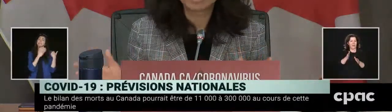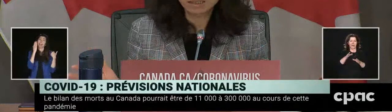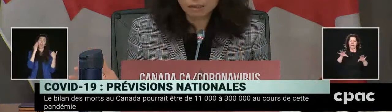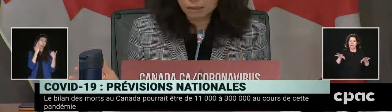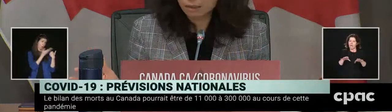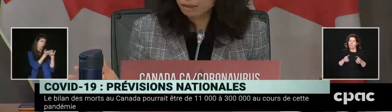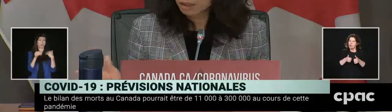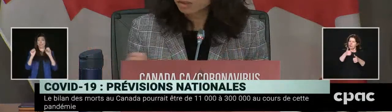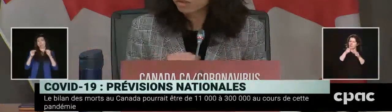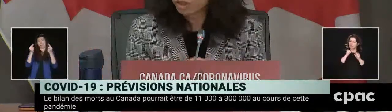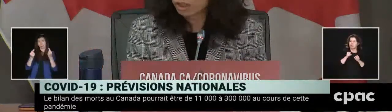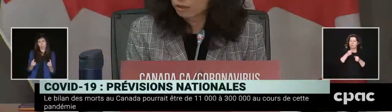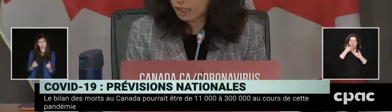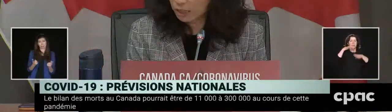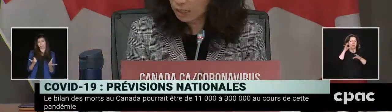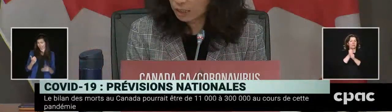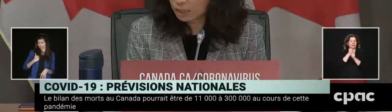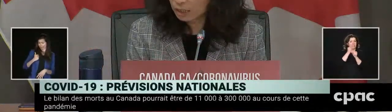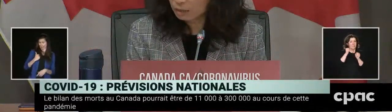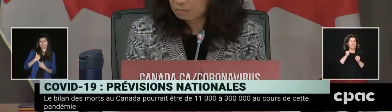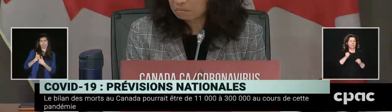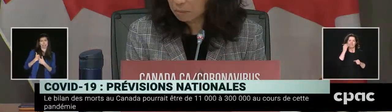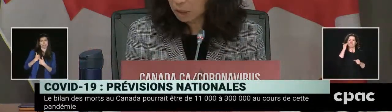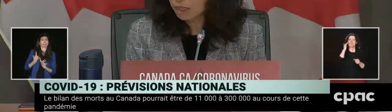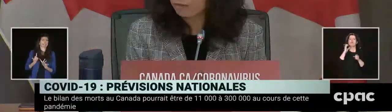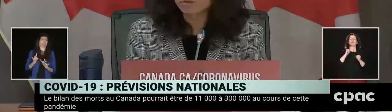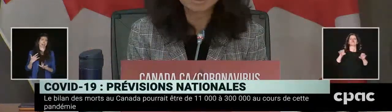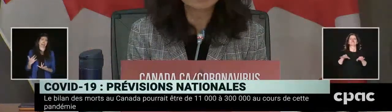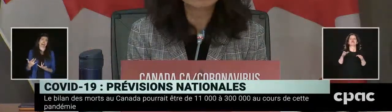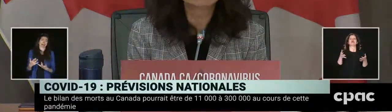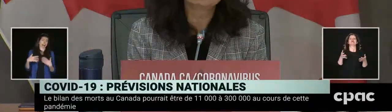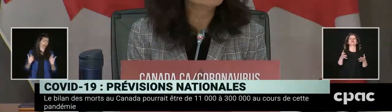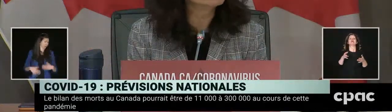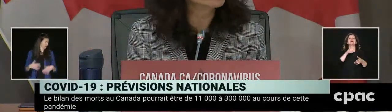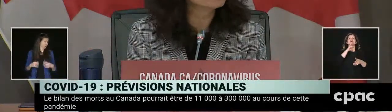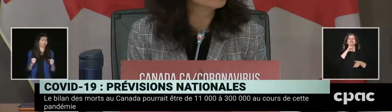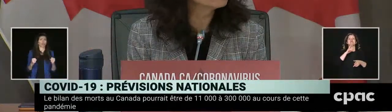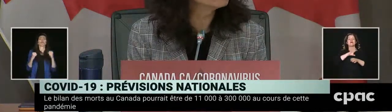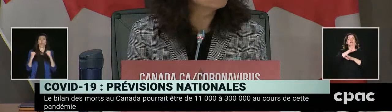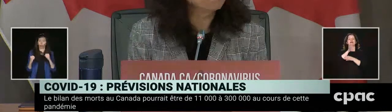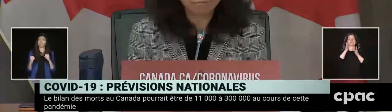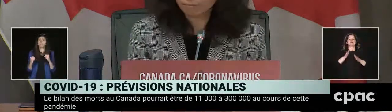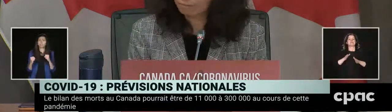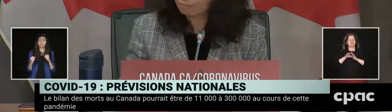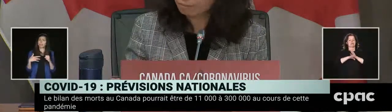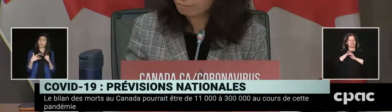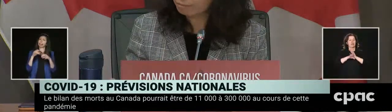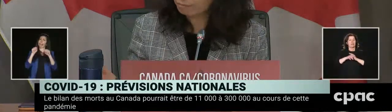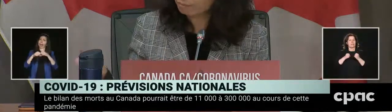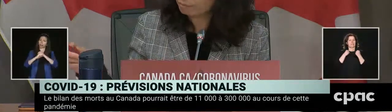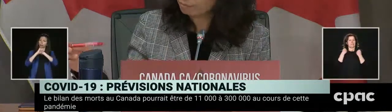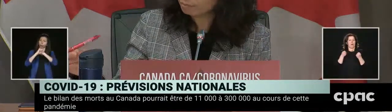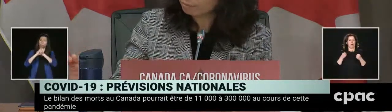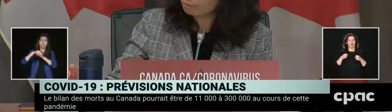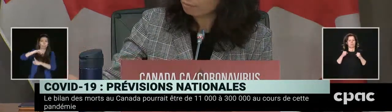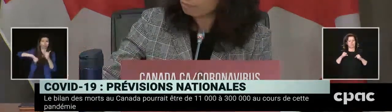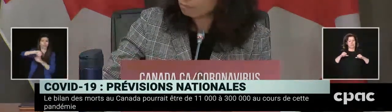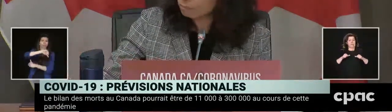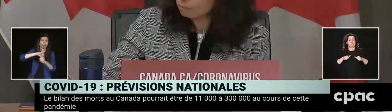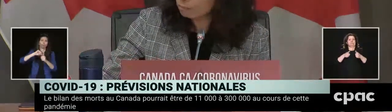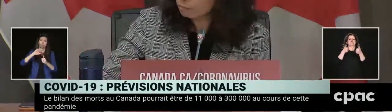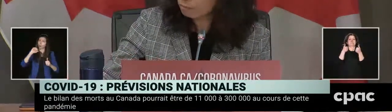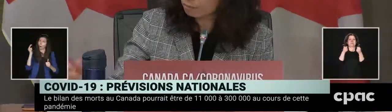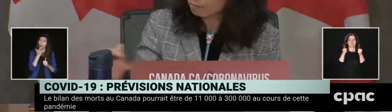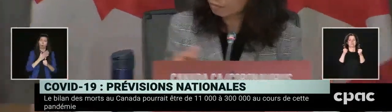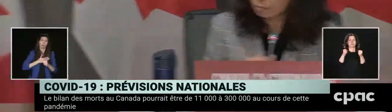want to protect others. So I think, everybody will be doing their best. Just add to that sort of a personal